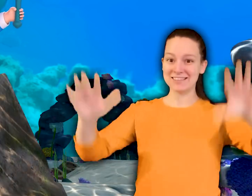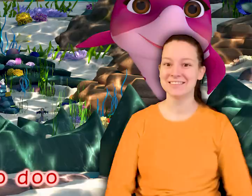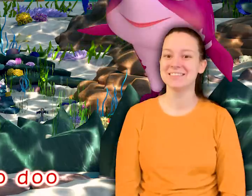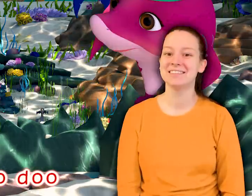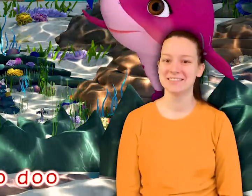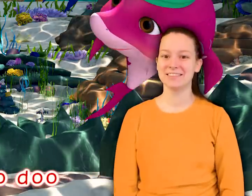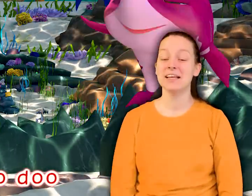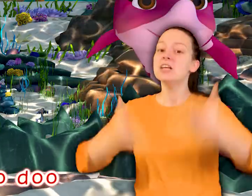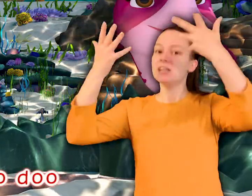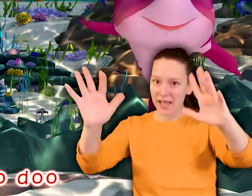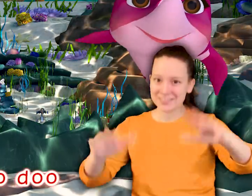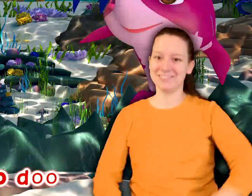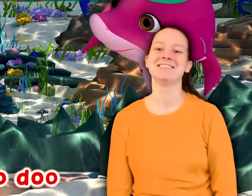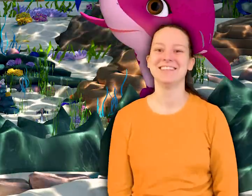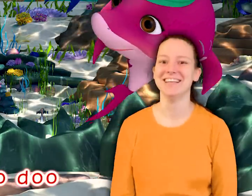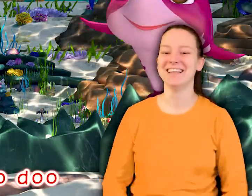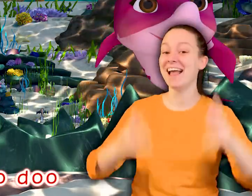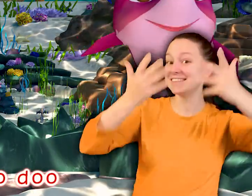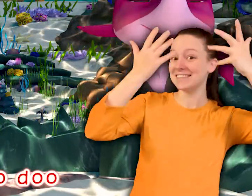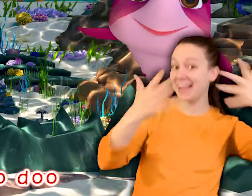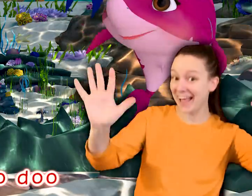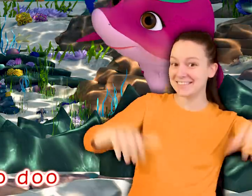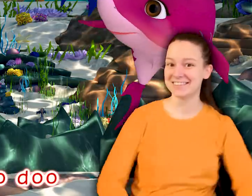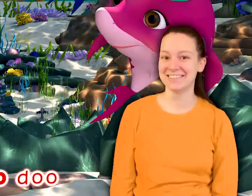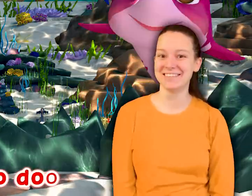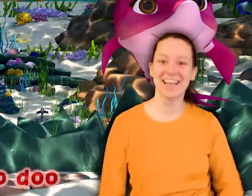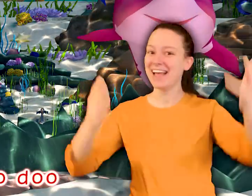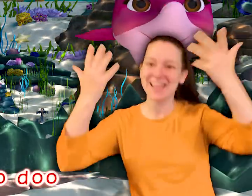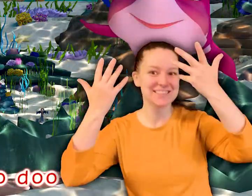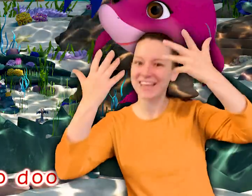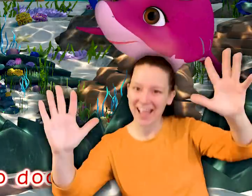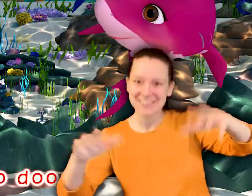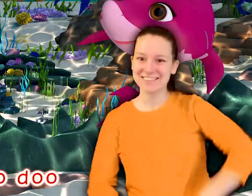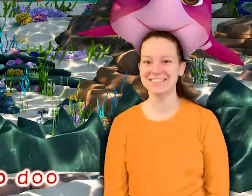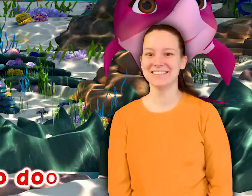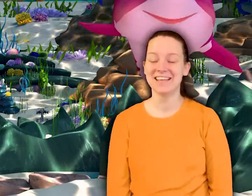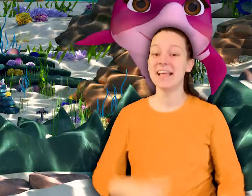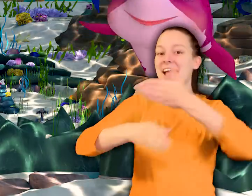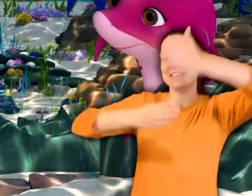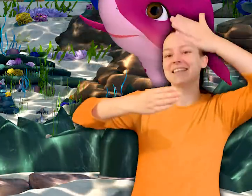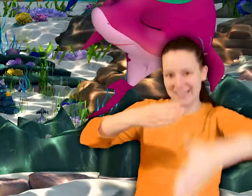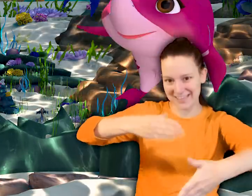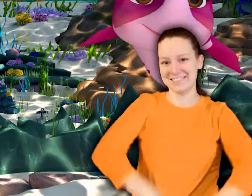end it's the end it's the end it's the